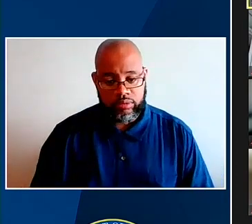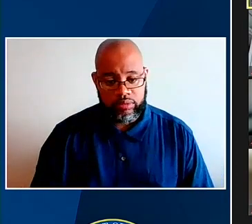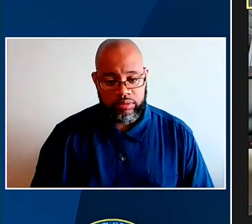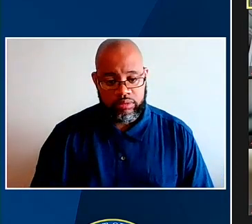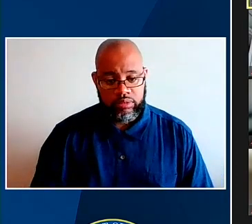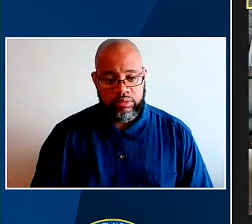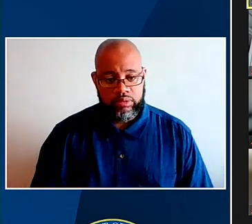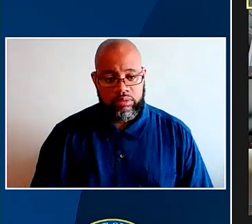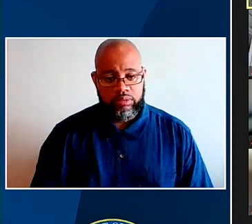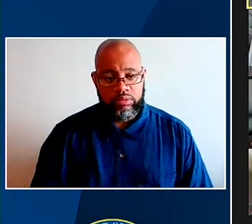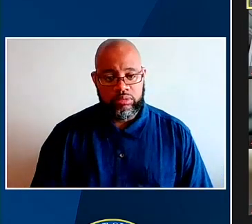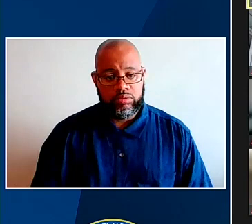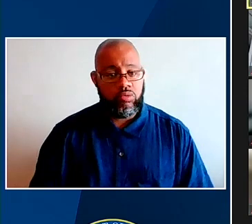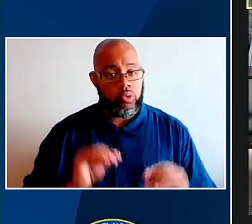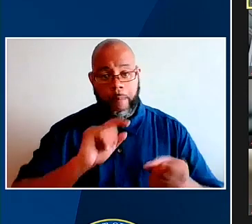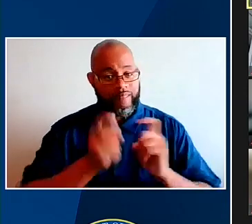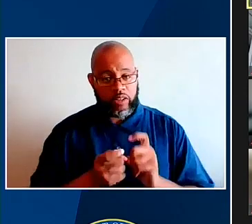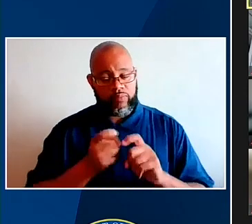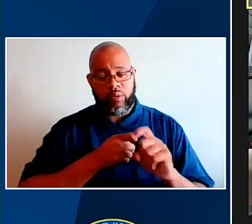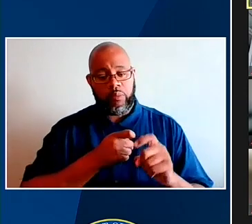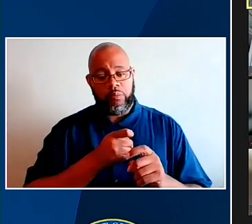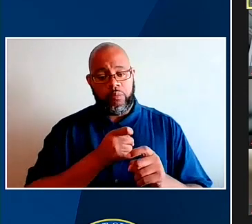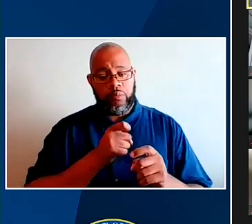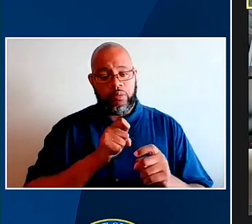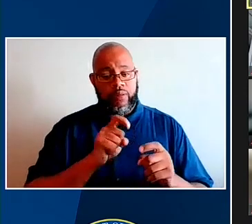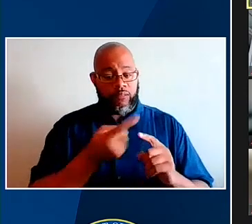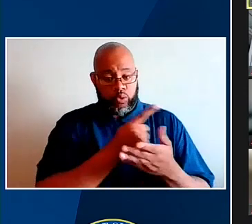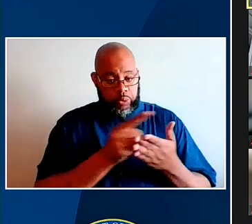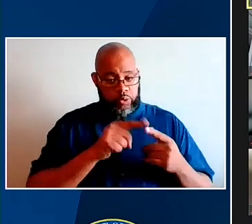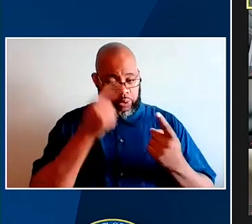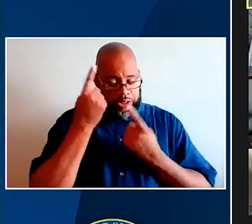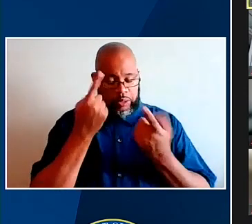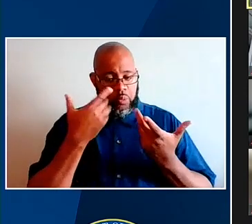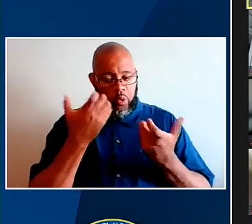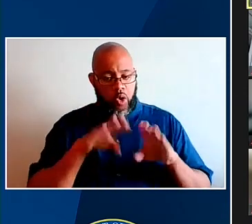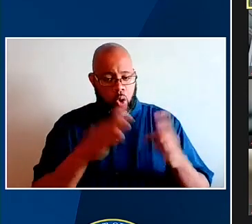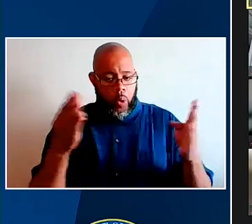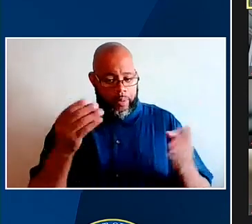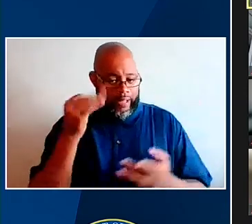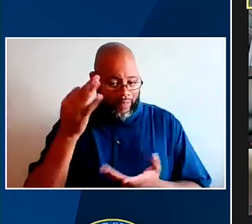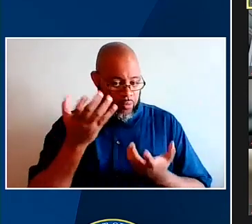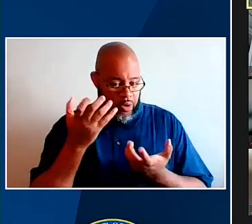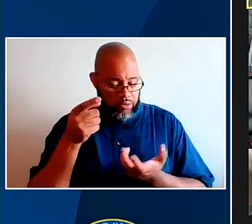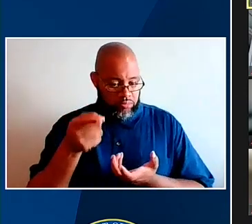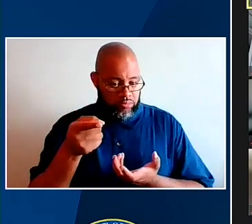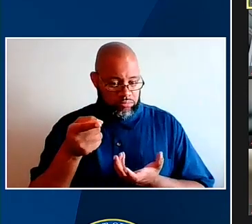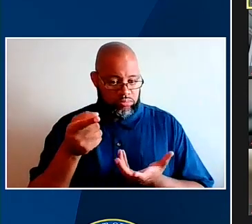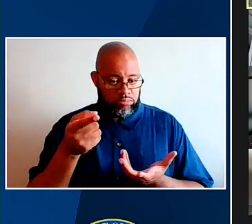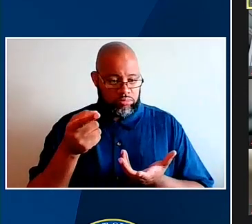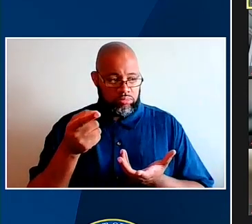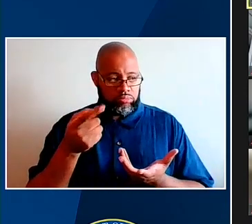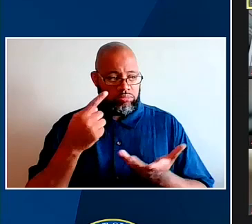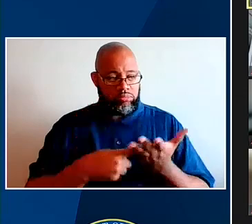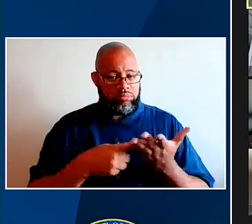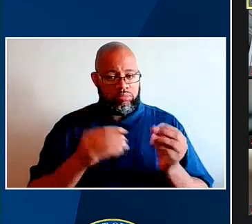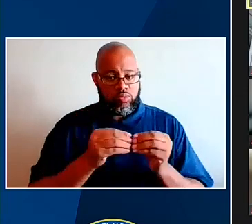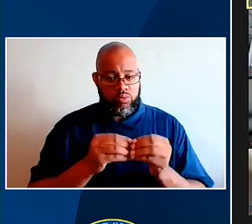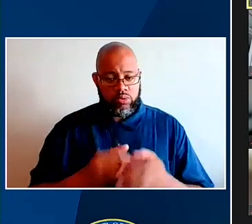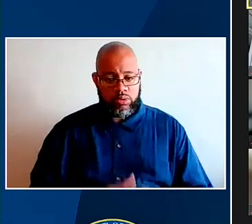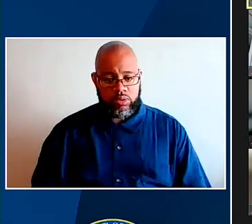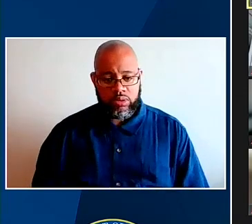Yeah, no modifications from week one to consider, but we want to leave the floor open if folks want to talk more through